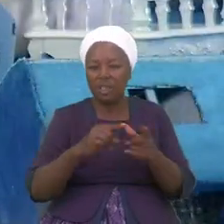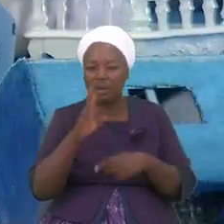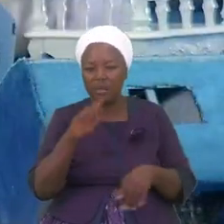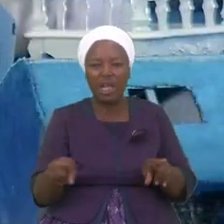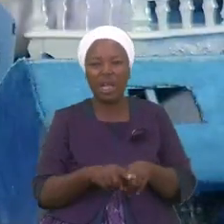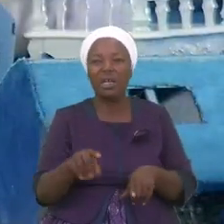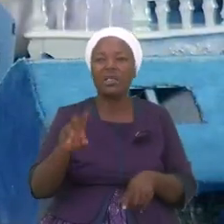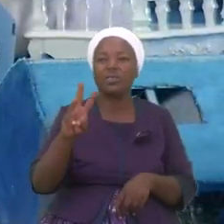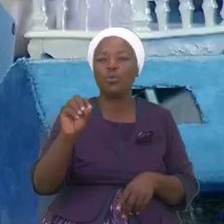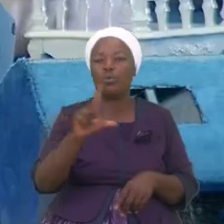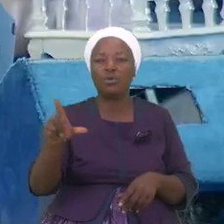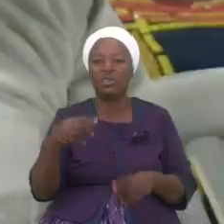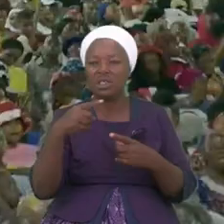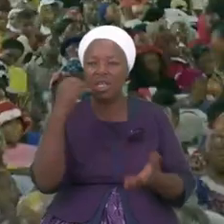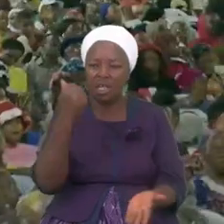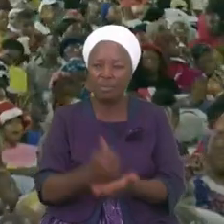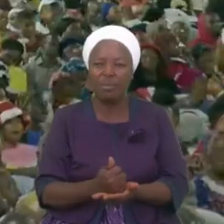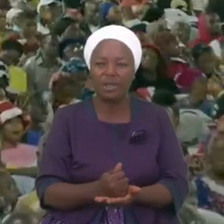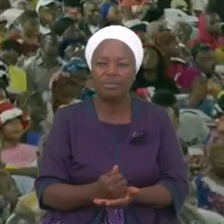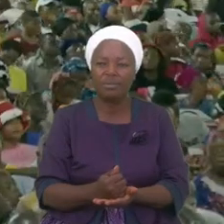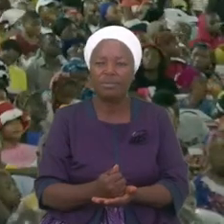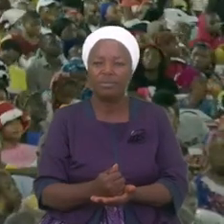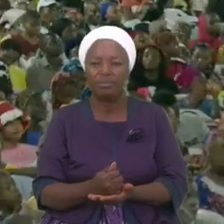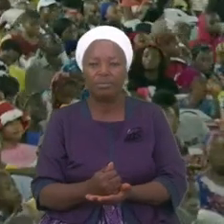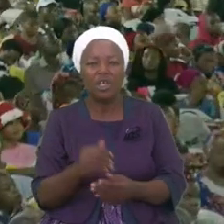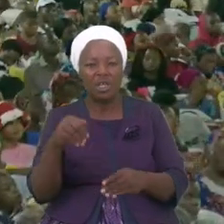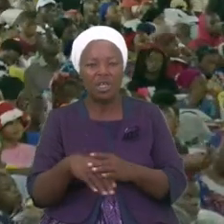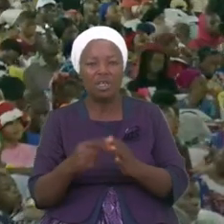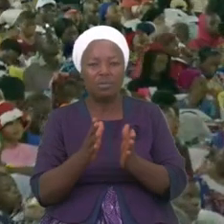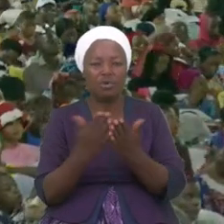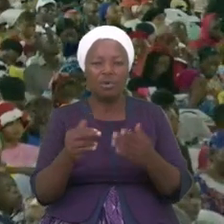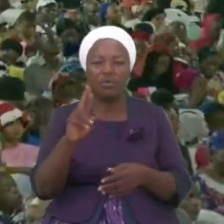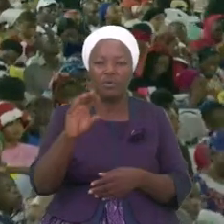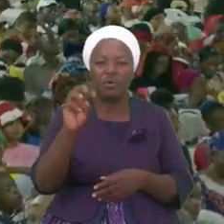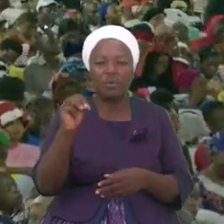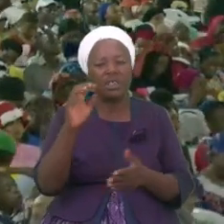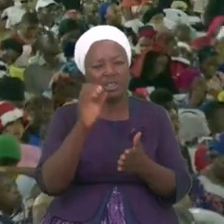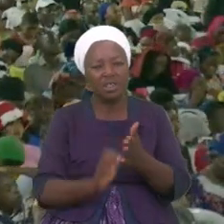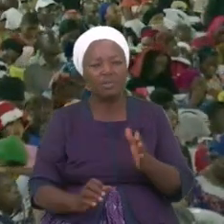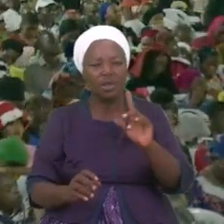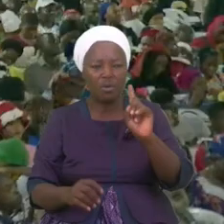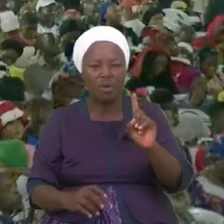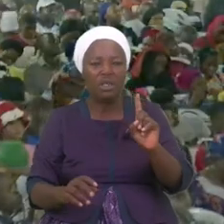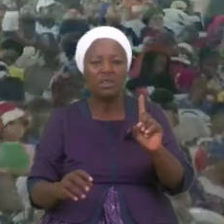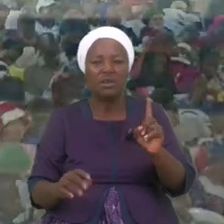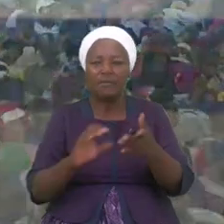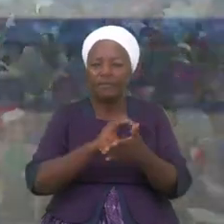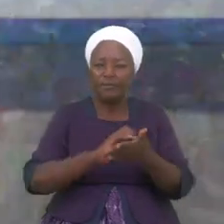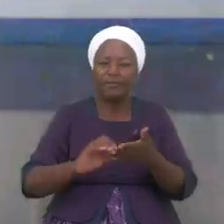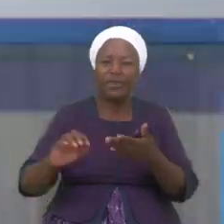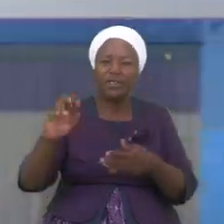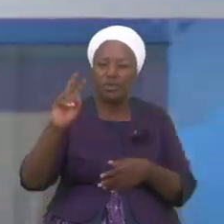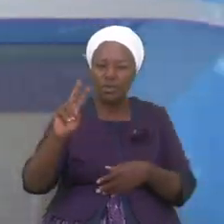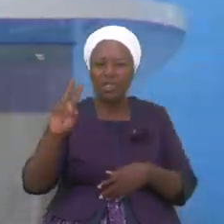Somebody give me a good amen. Amen. In Romans chapter 1, I'm reading from verse